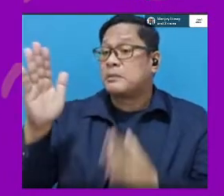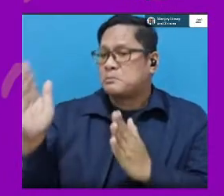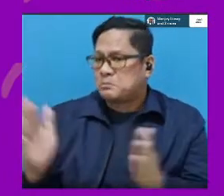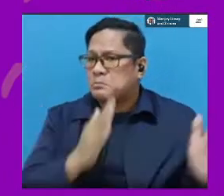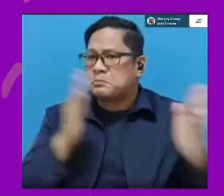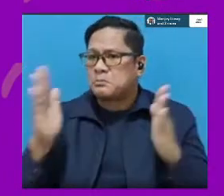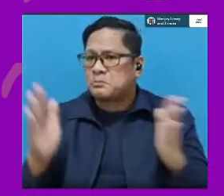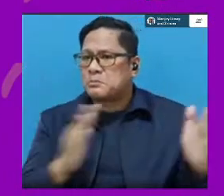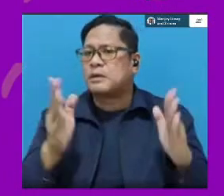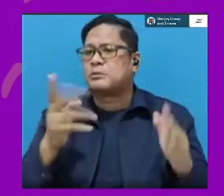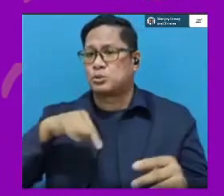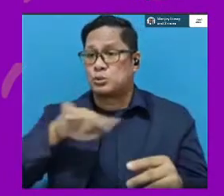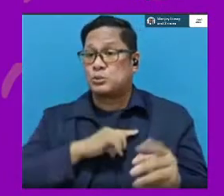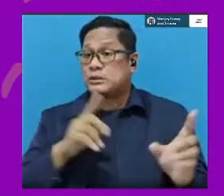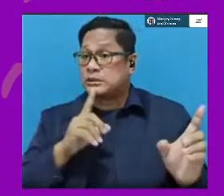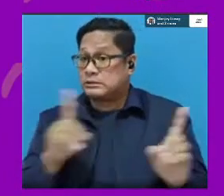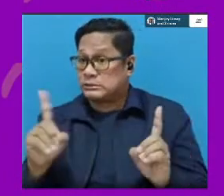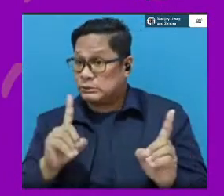we conducted